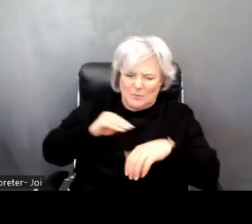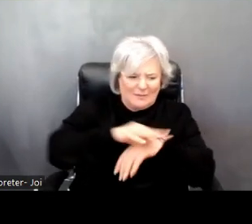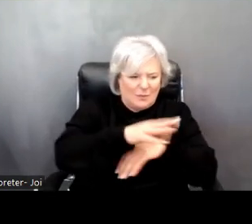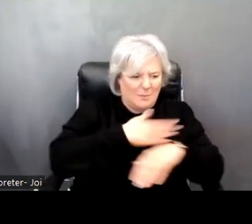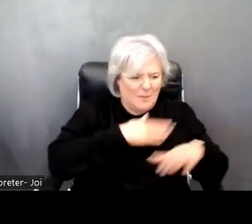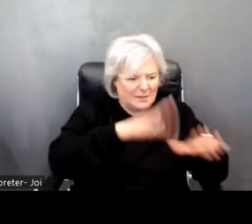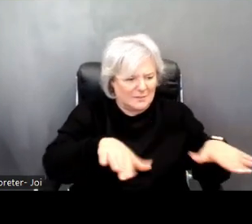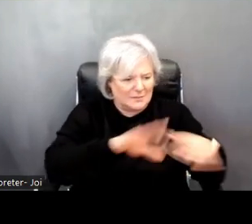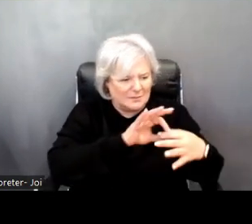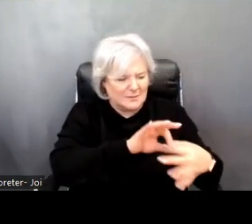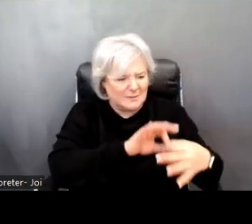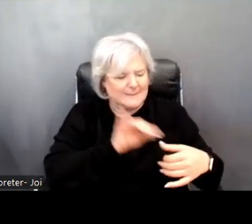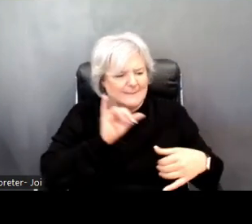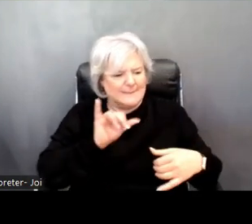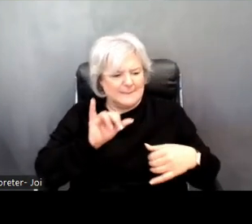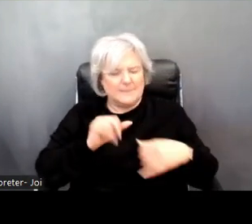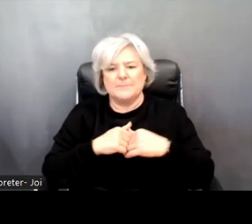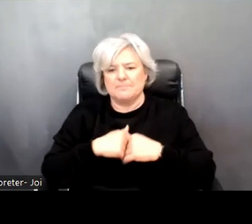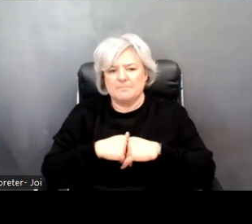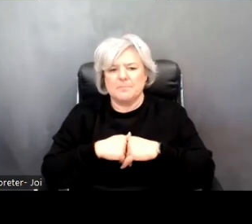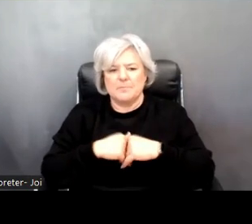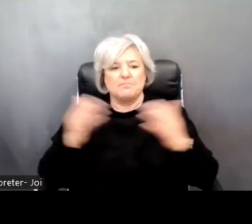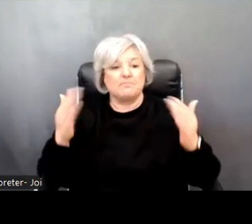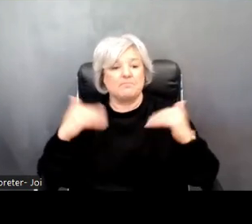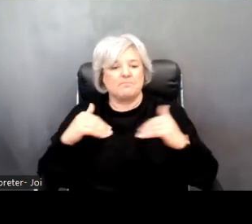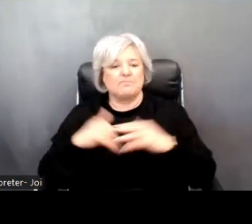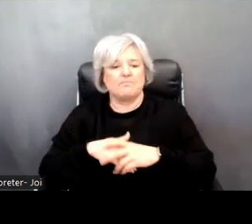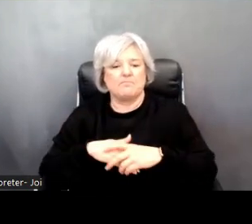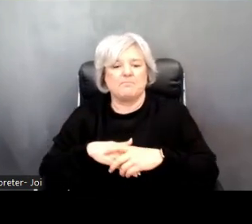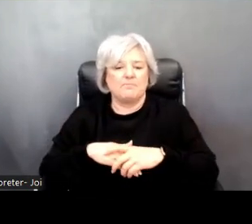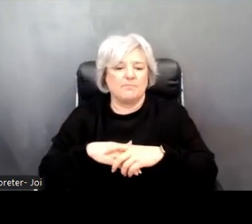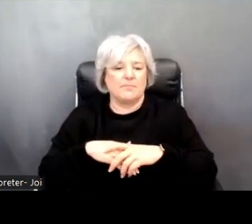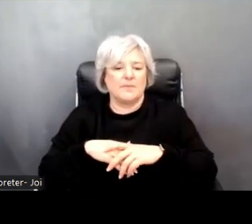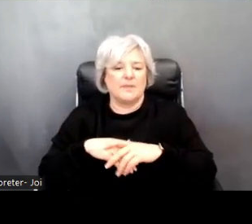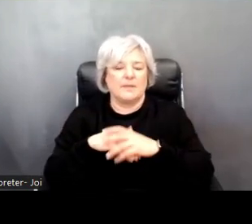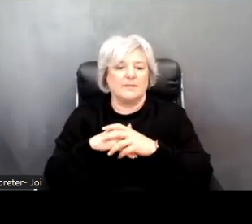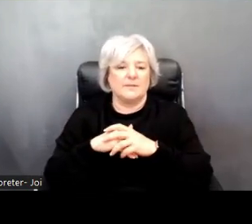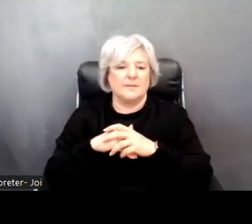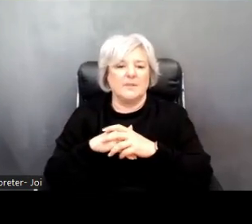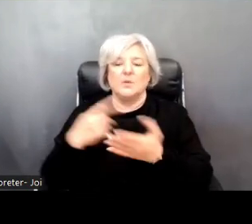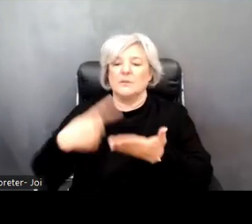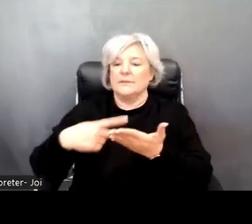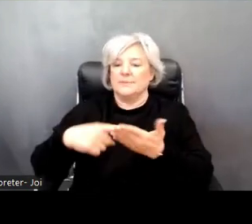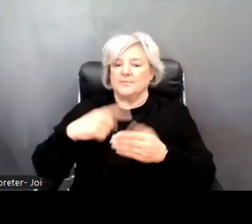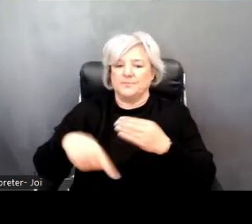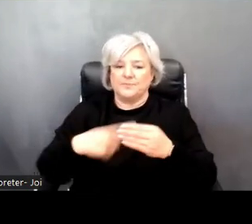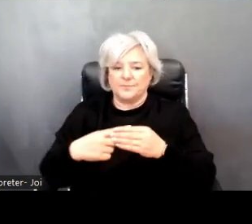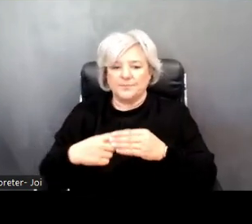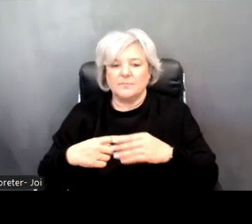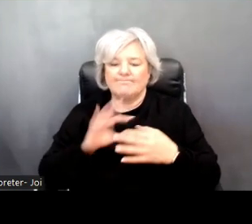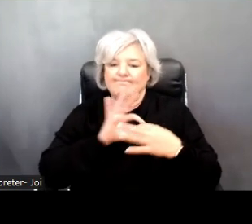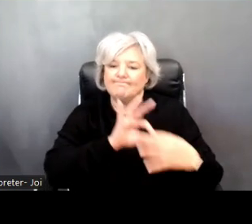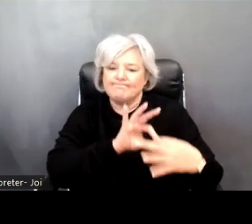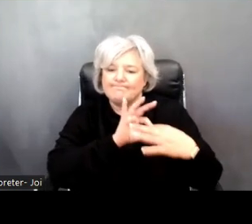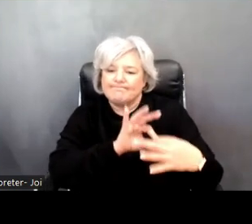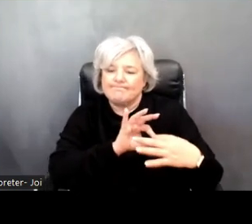with your kids. So next slide. We're talking about attunement and